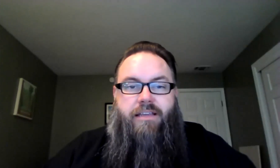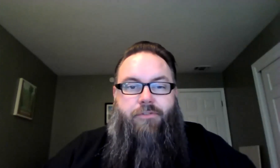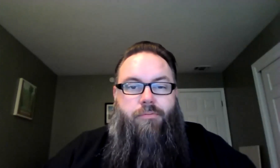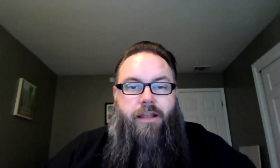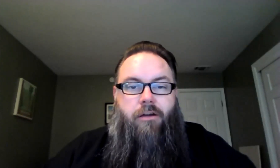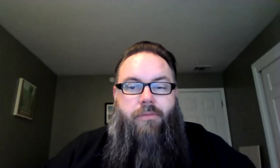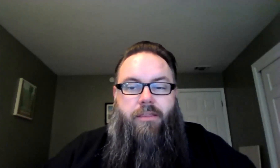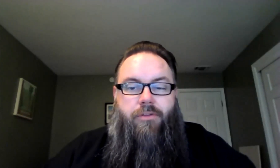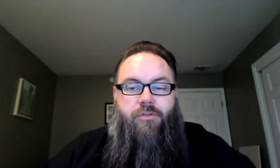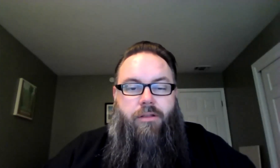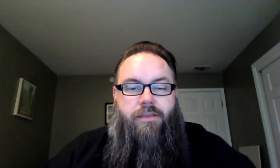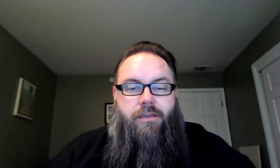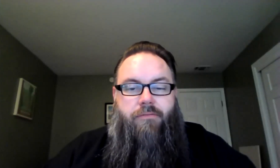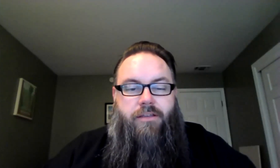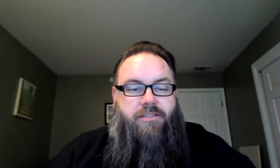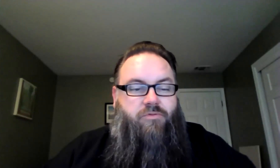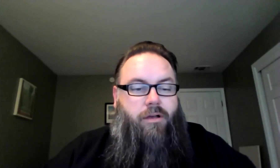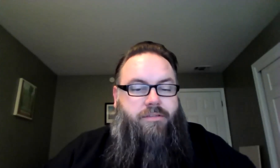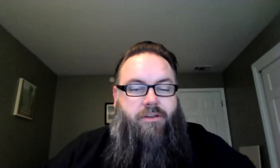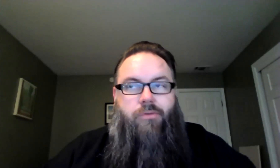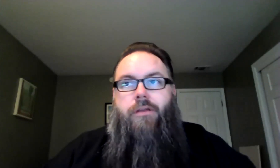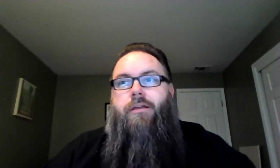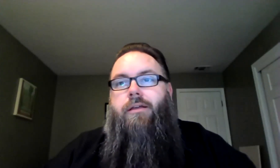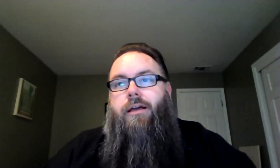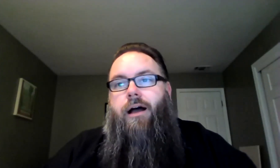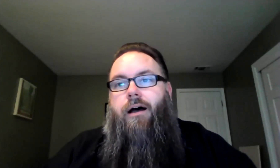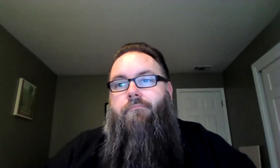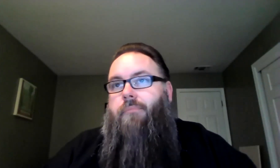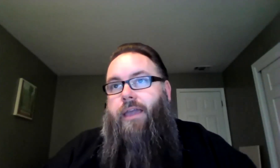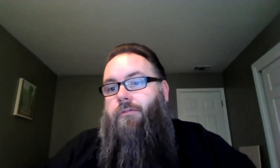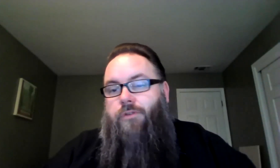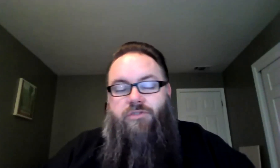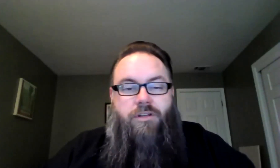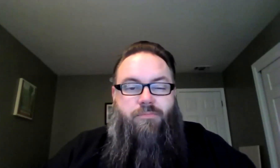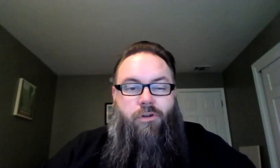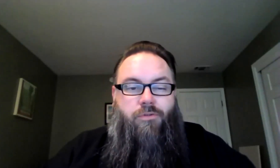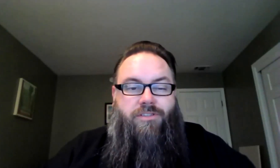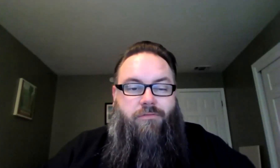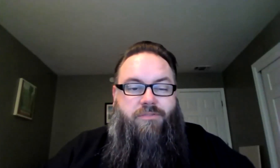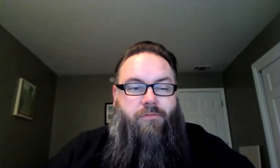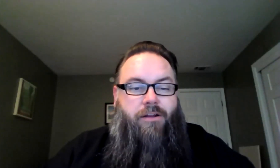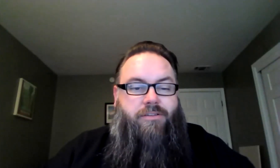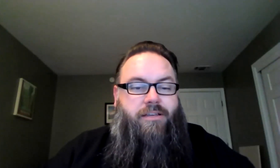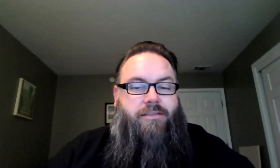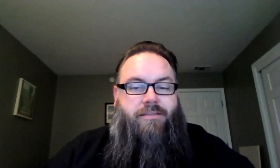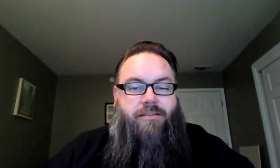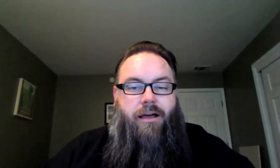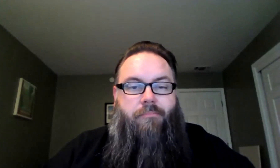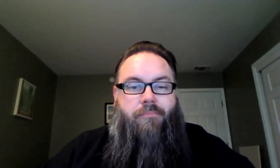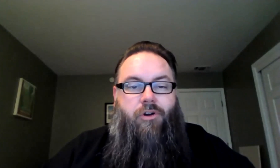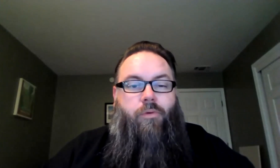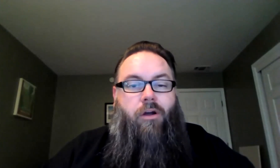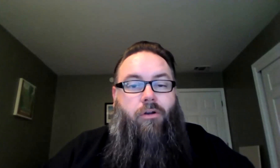we've got staff that are planning on being there throughout the event as well. So again, we just want to support you as service providers,